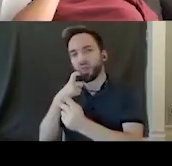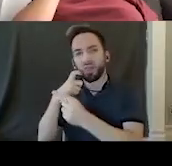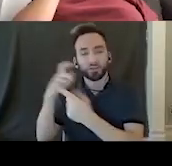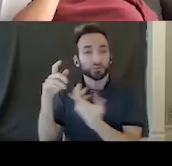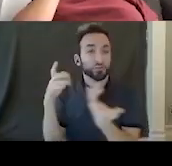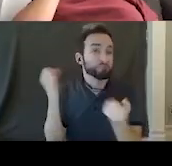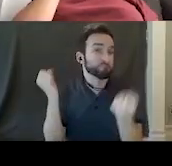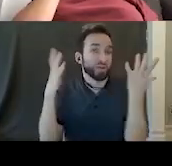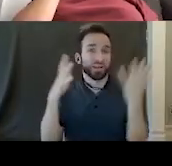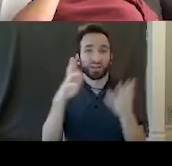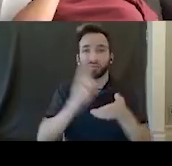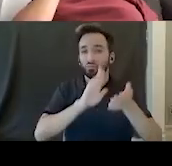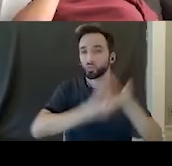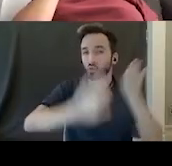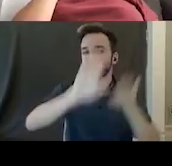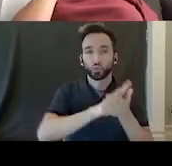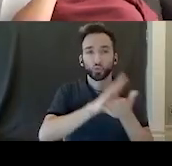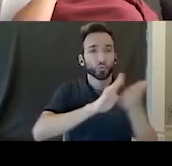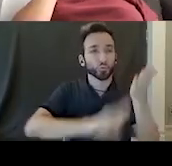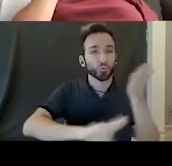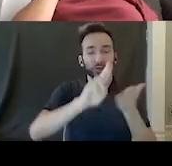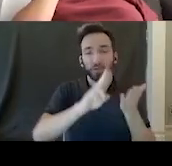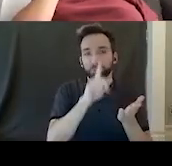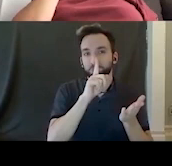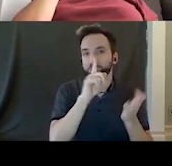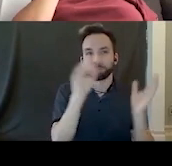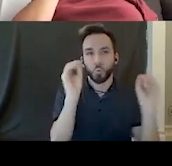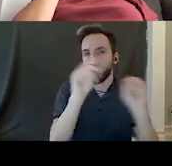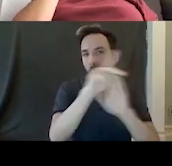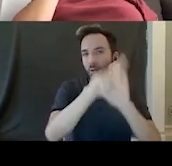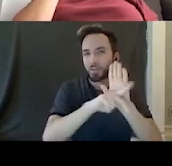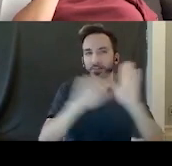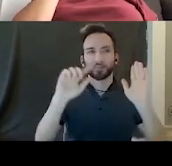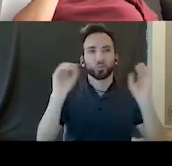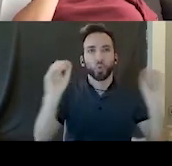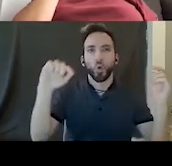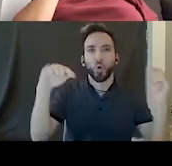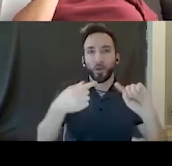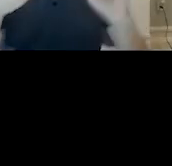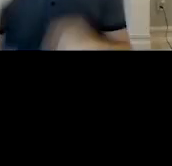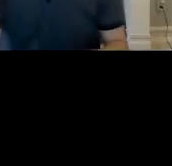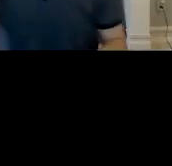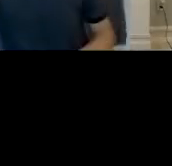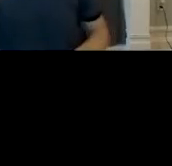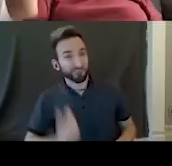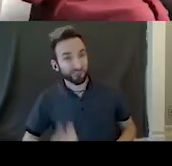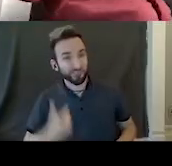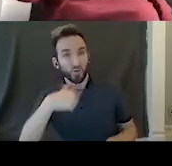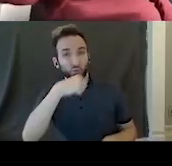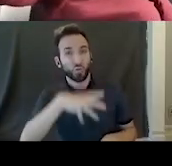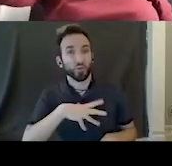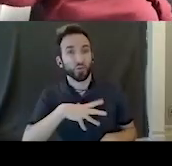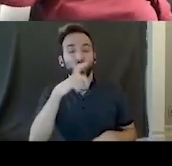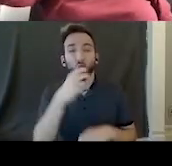harm reduction policy. So I think that happens in it. So if you are a woman with a disability who uses an illegal